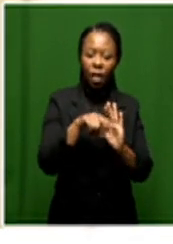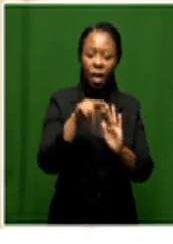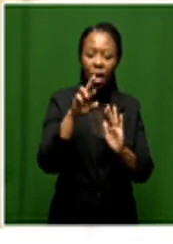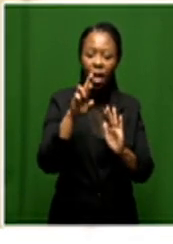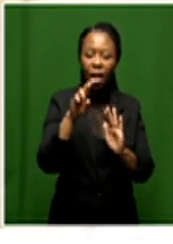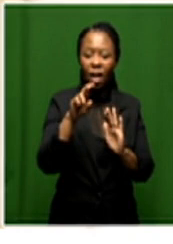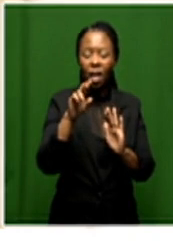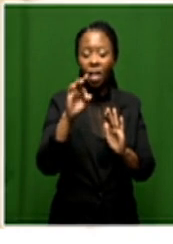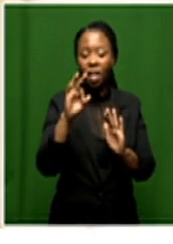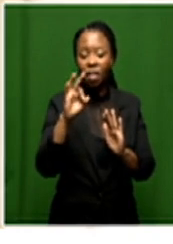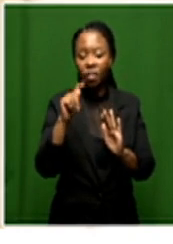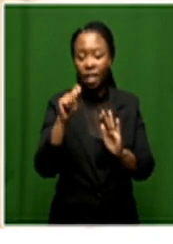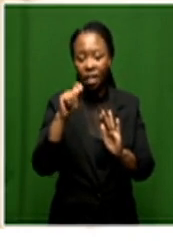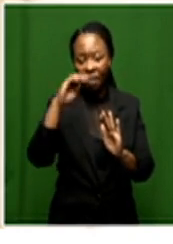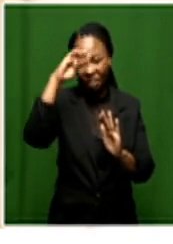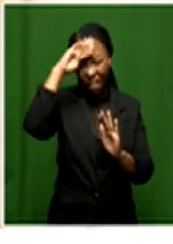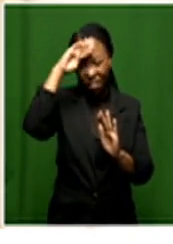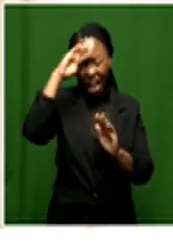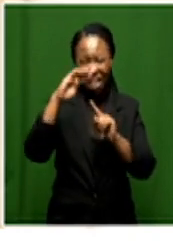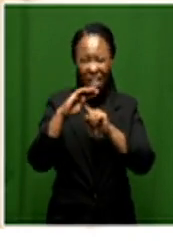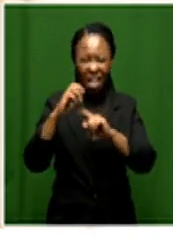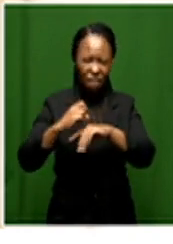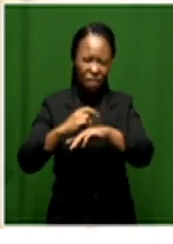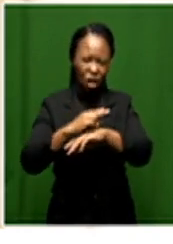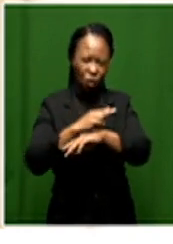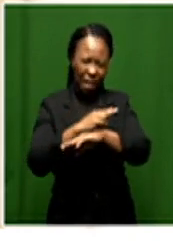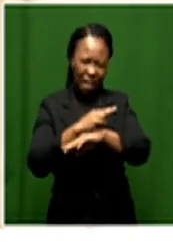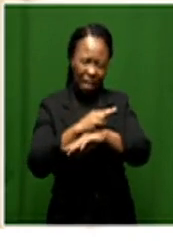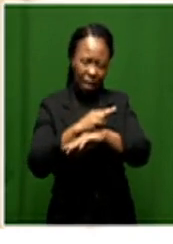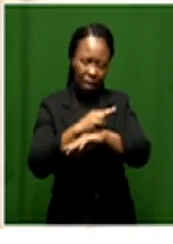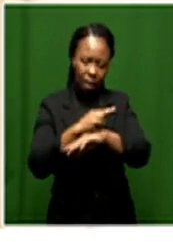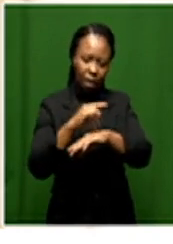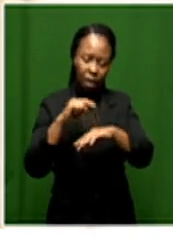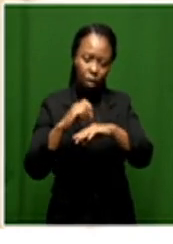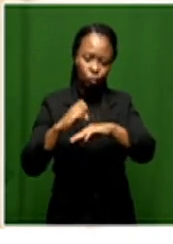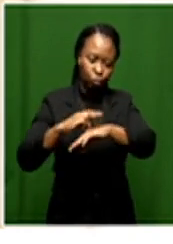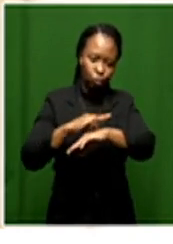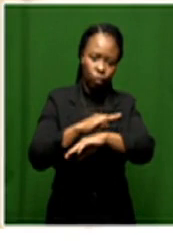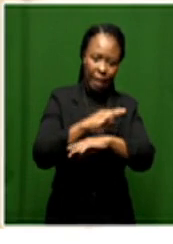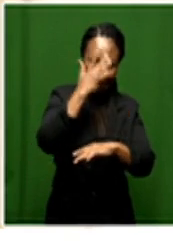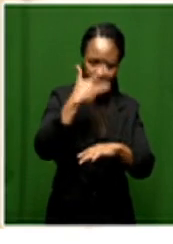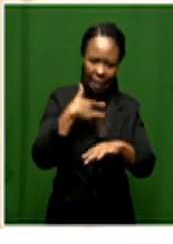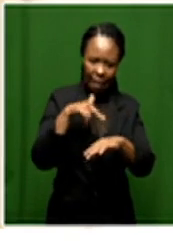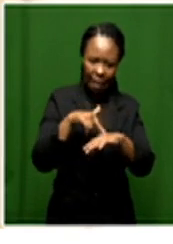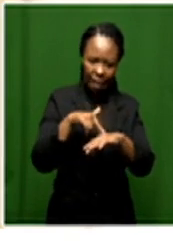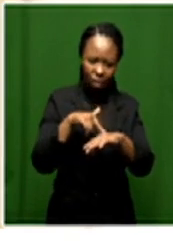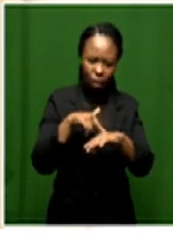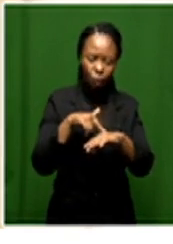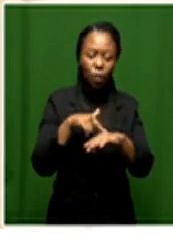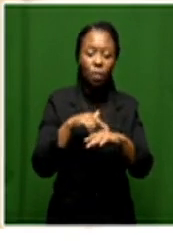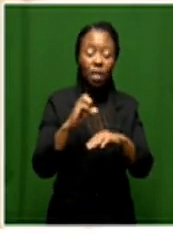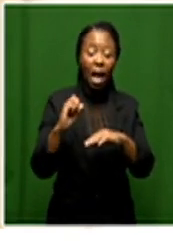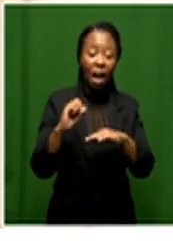is a disease caused by a virus. So it's a viral disease. It affects ruminants,